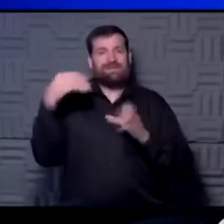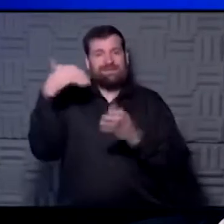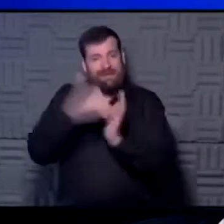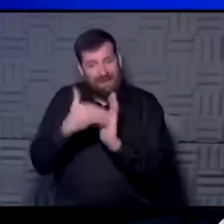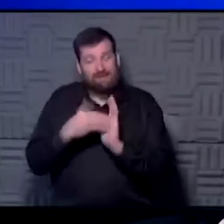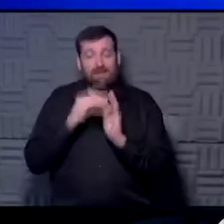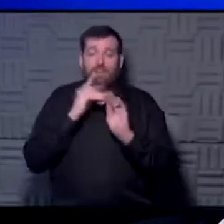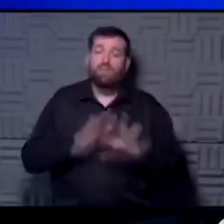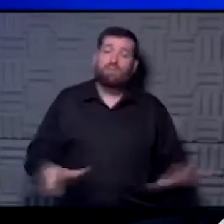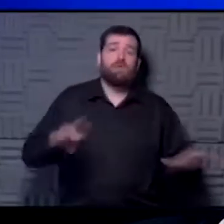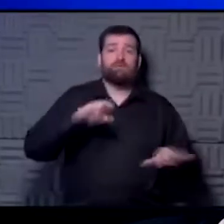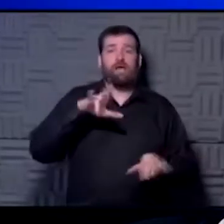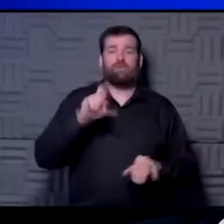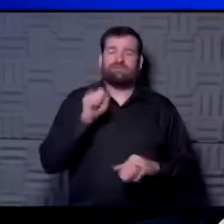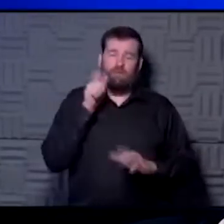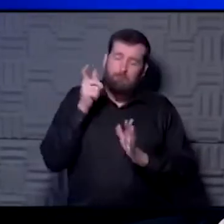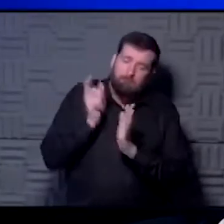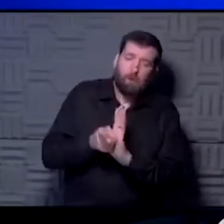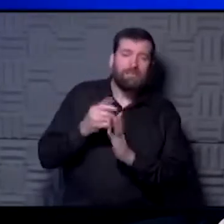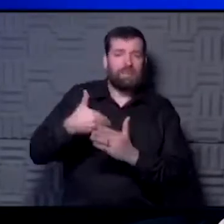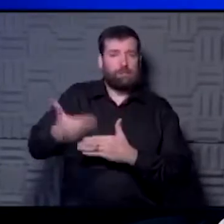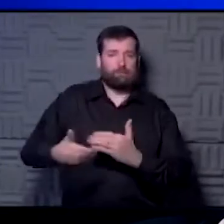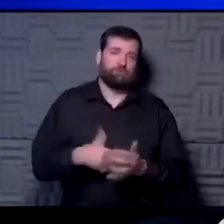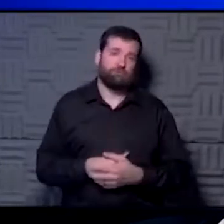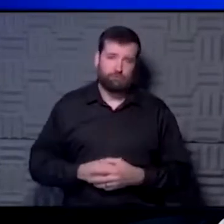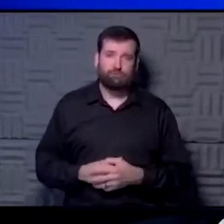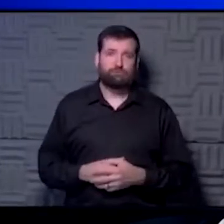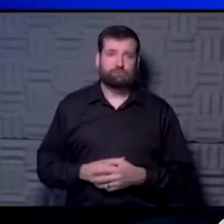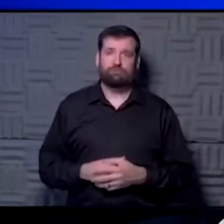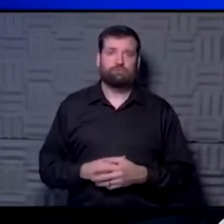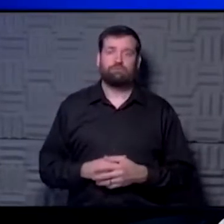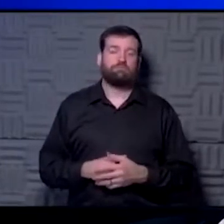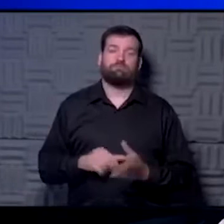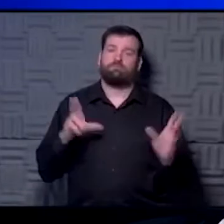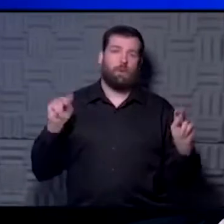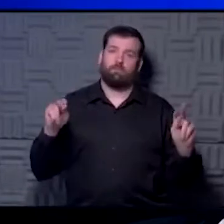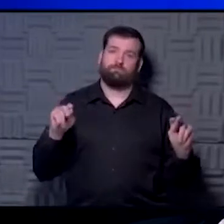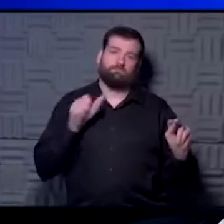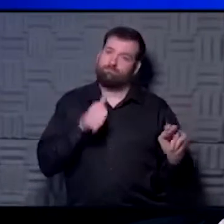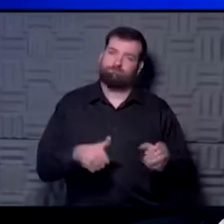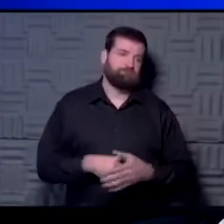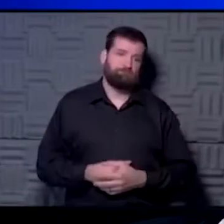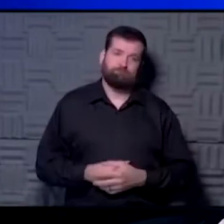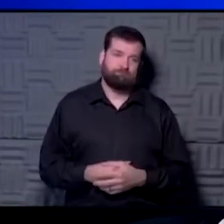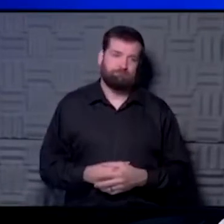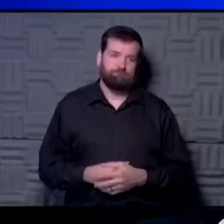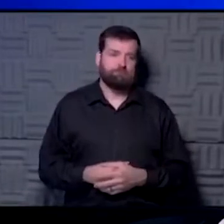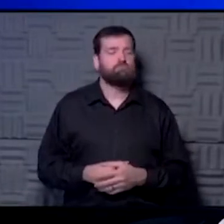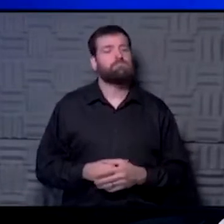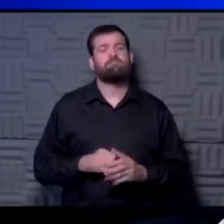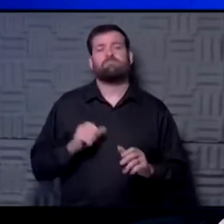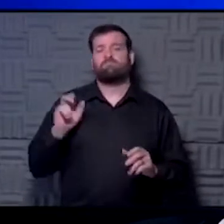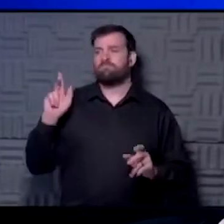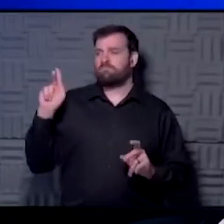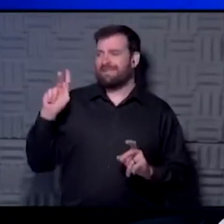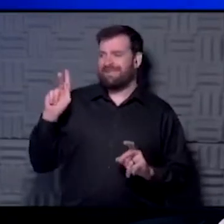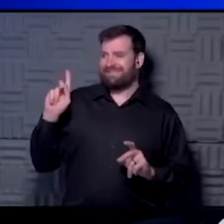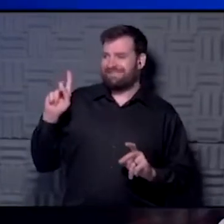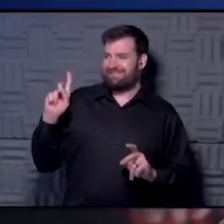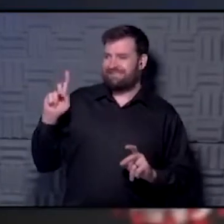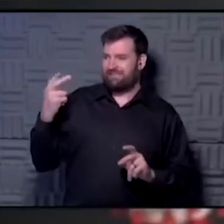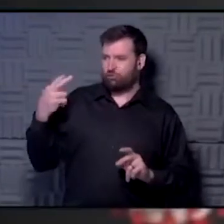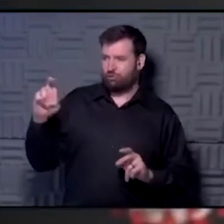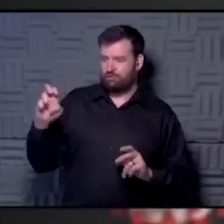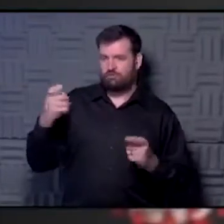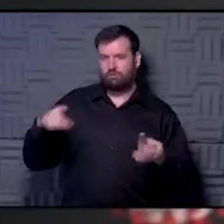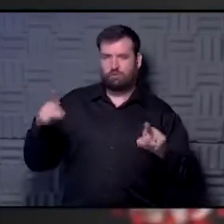you'll be shedding it within moments. So I would say, no, don't do that. All right. Why has the KDHE started